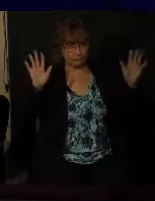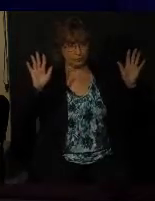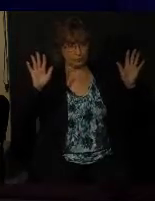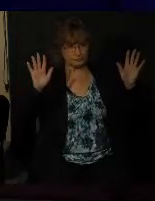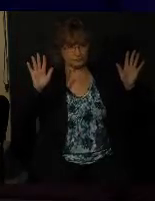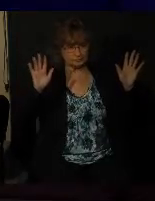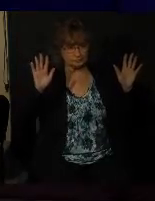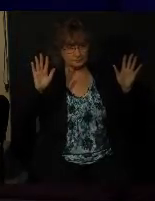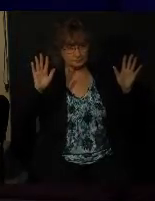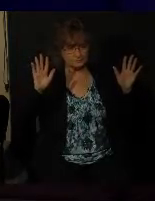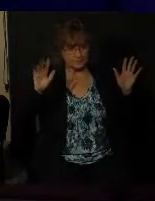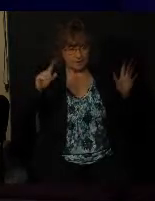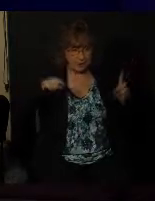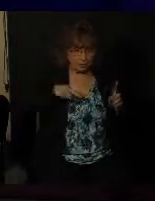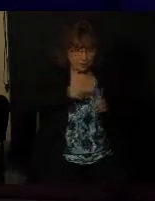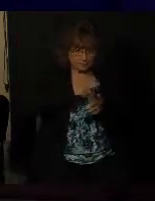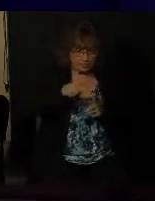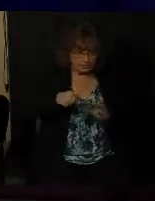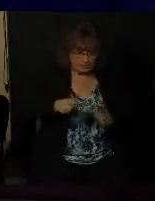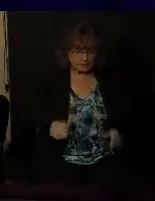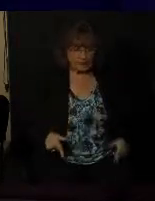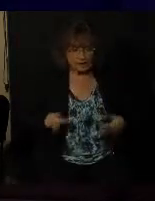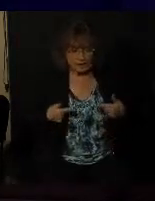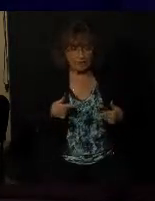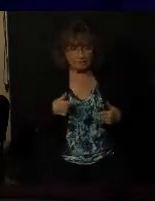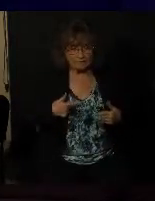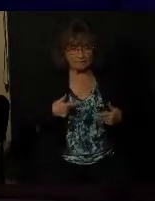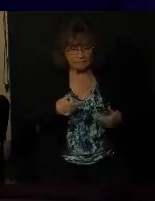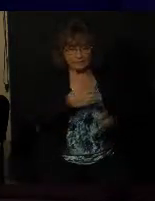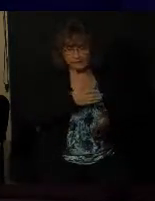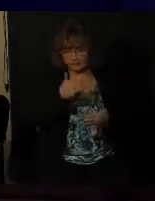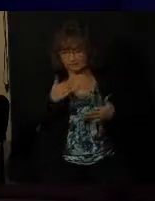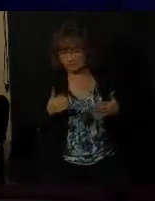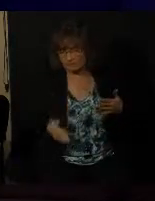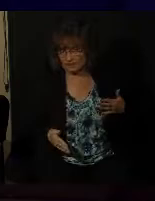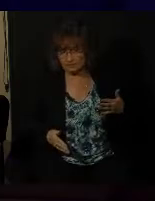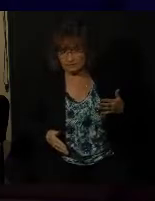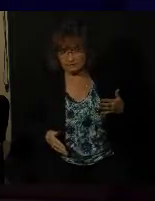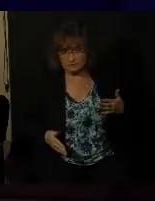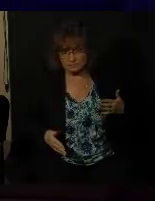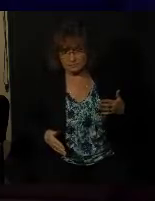finally at that moment to have something to give back to our God?